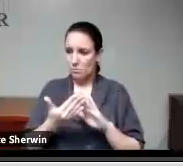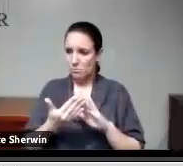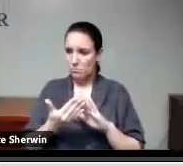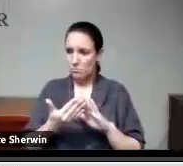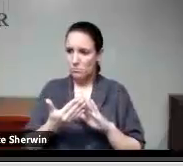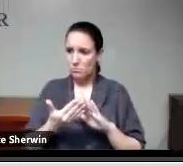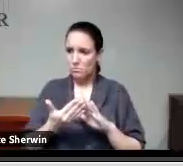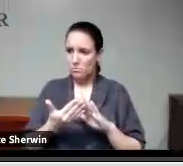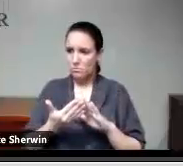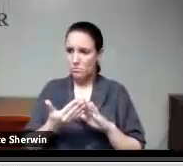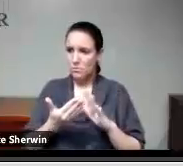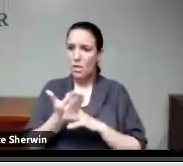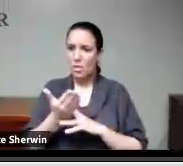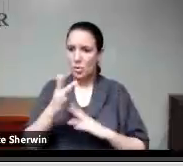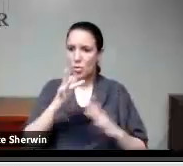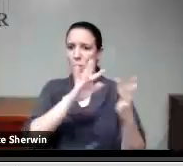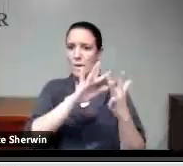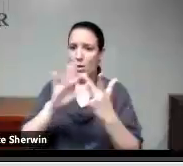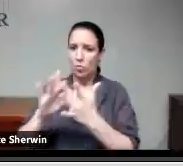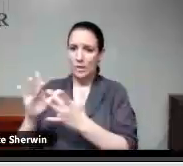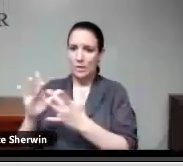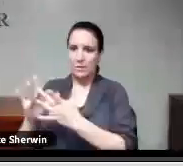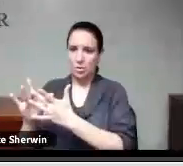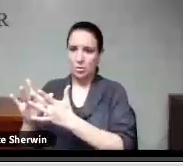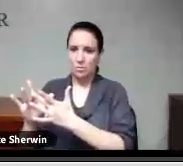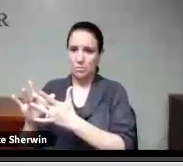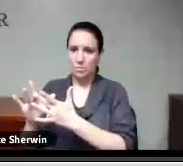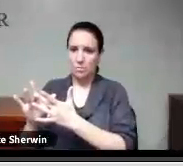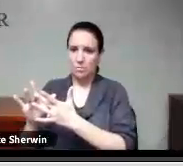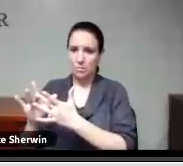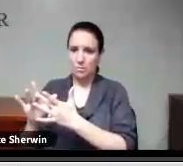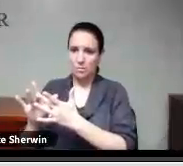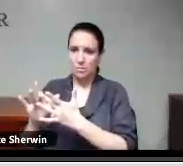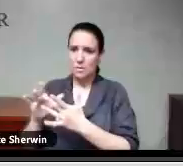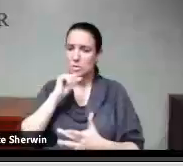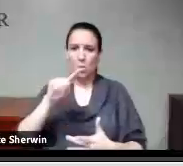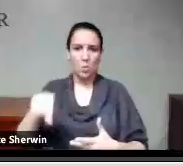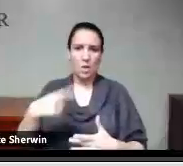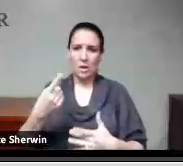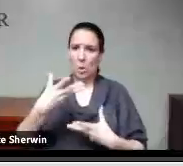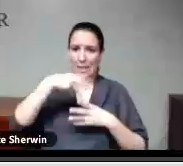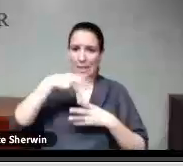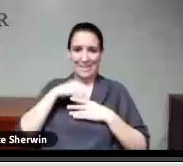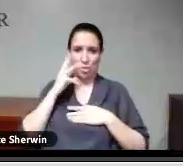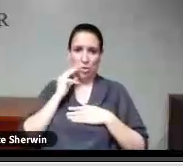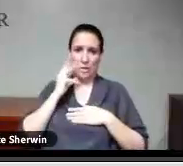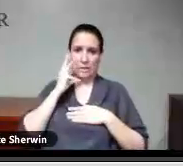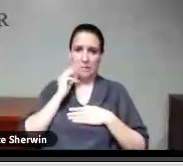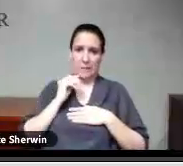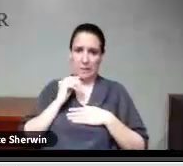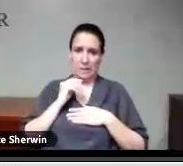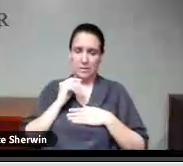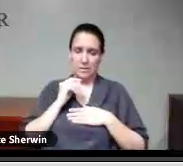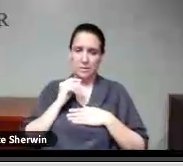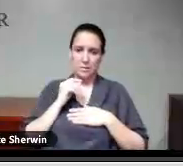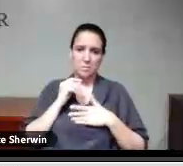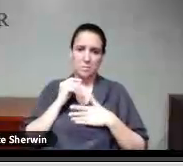through an outreach effort, for example. And so this is something that doesn't just have to be an internal experience. It could be that the library is